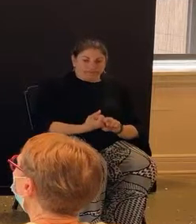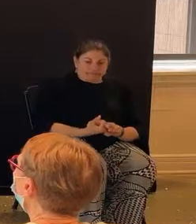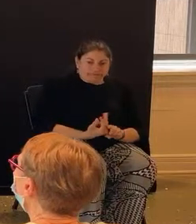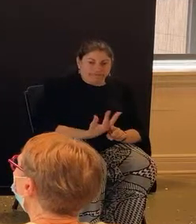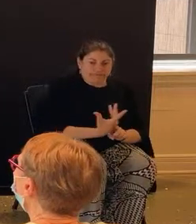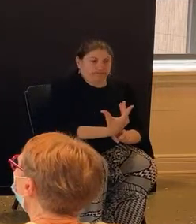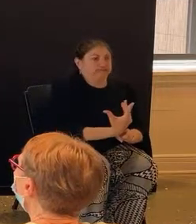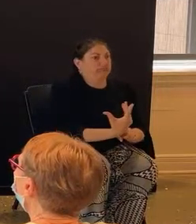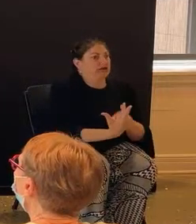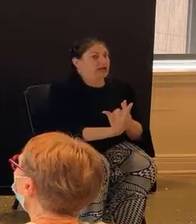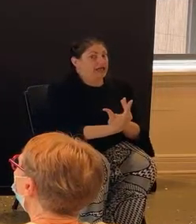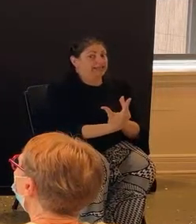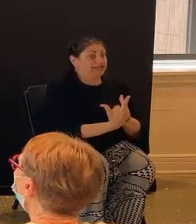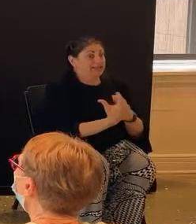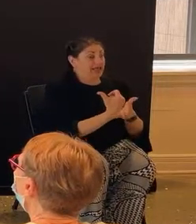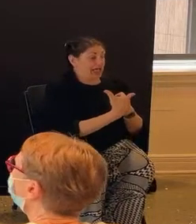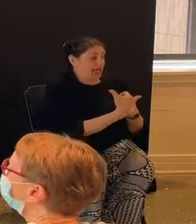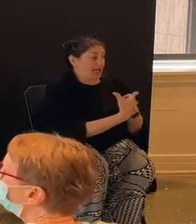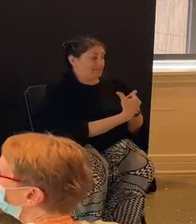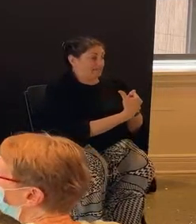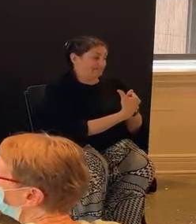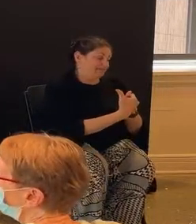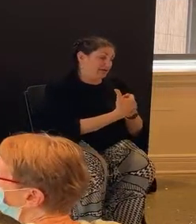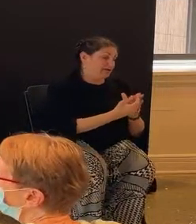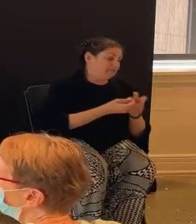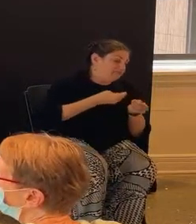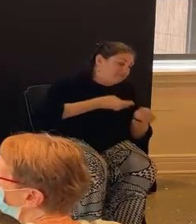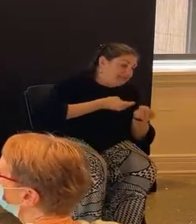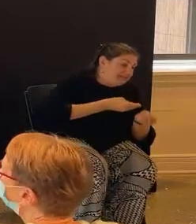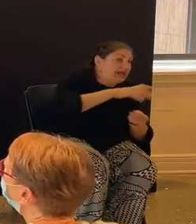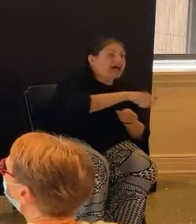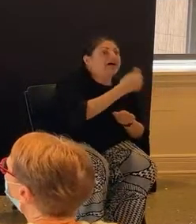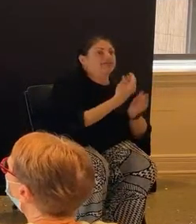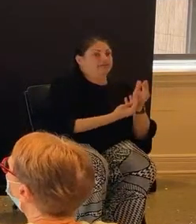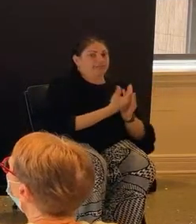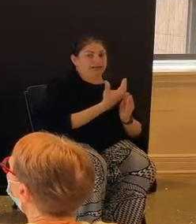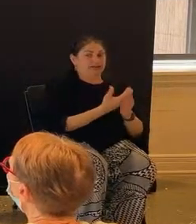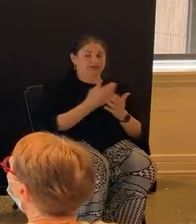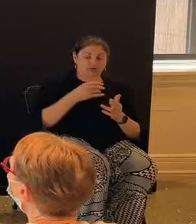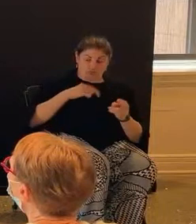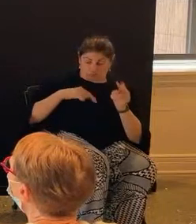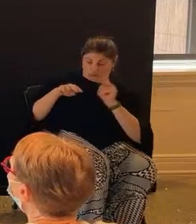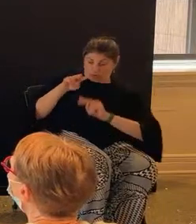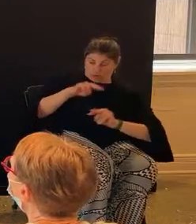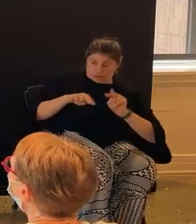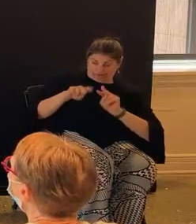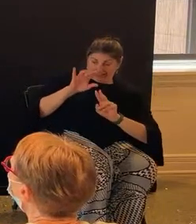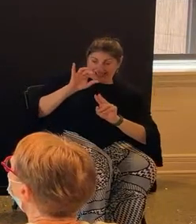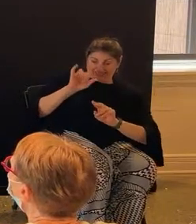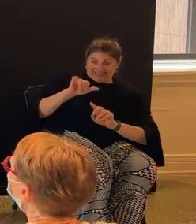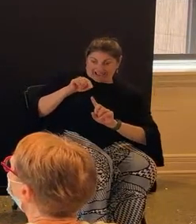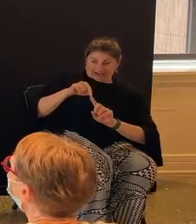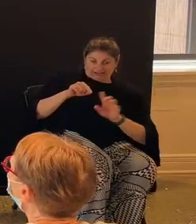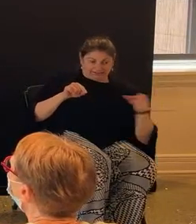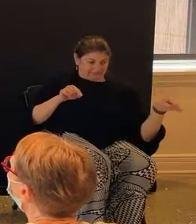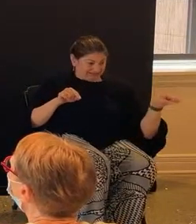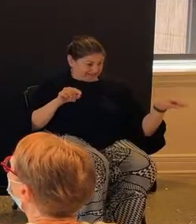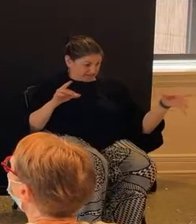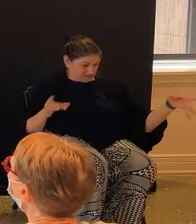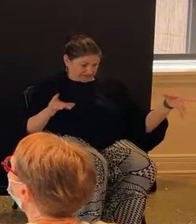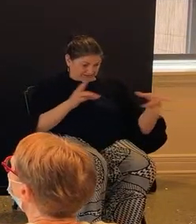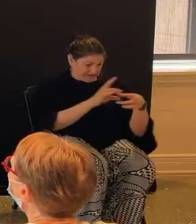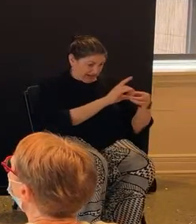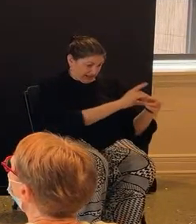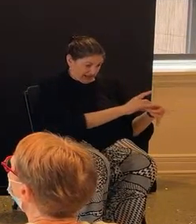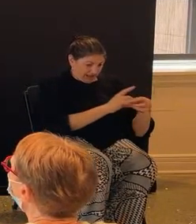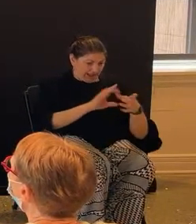plants. And so it was looking at the relationship between from that to this that was most interesting for